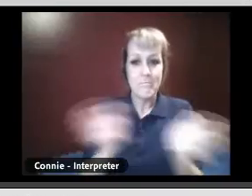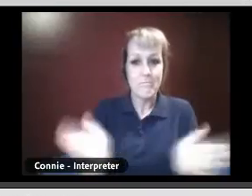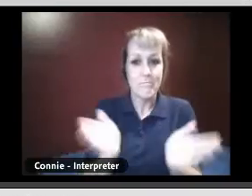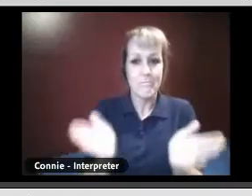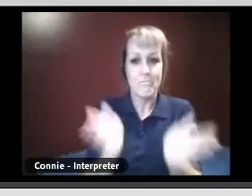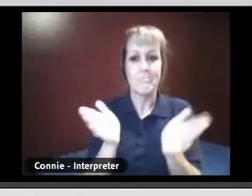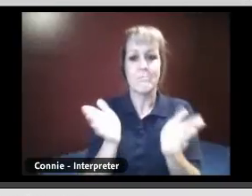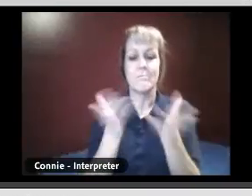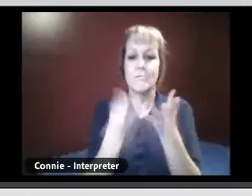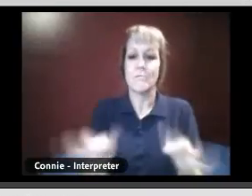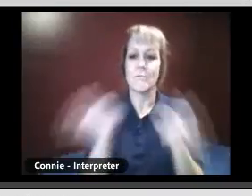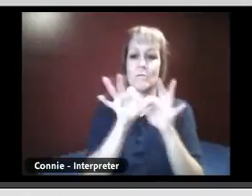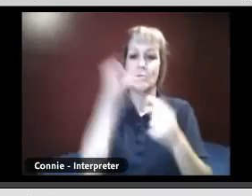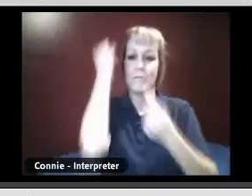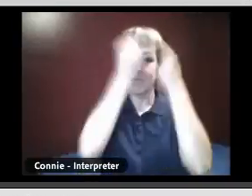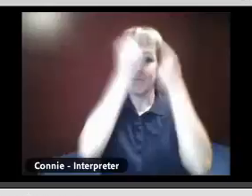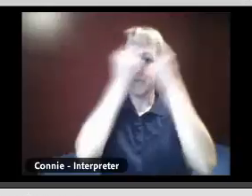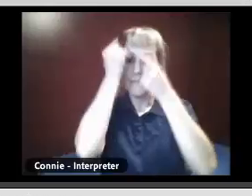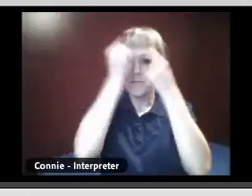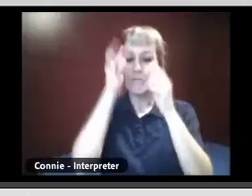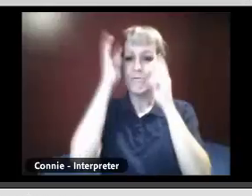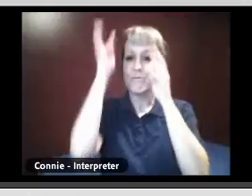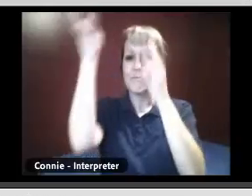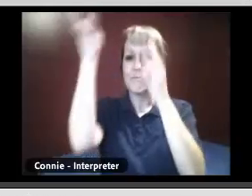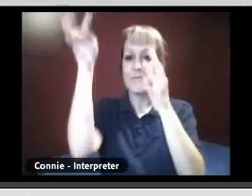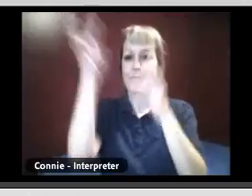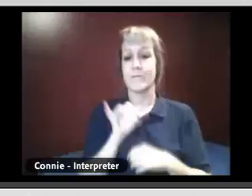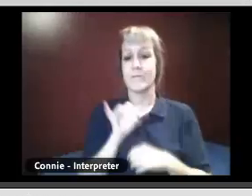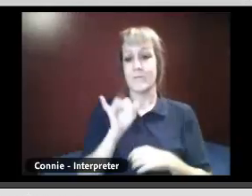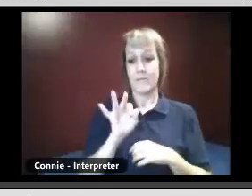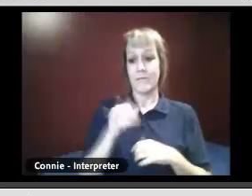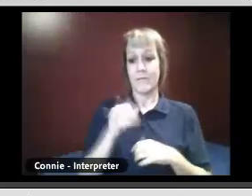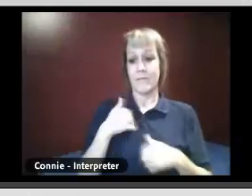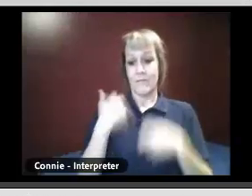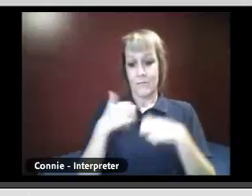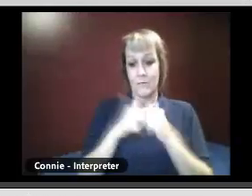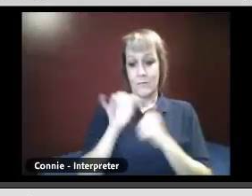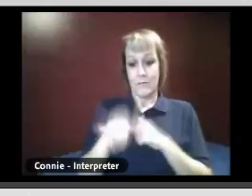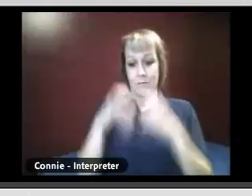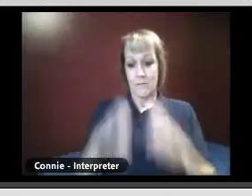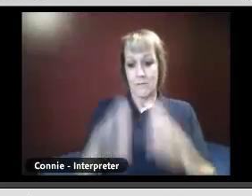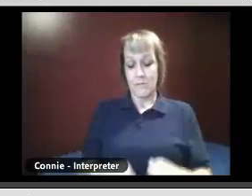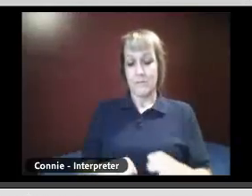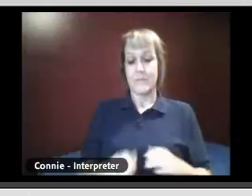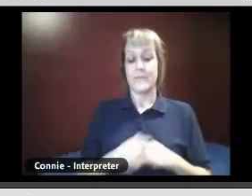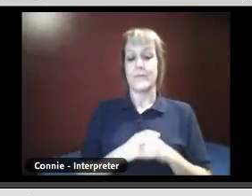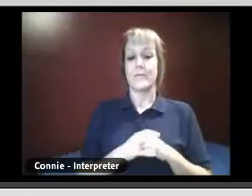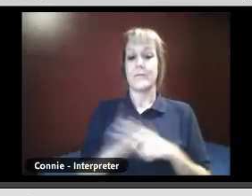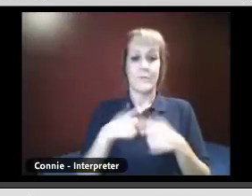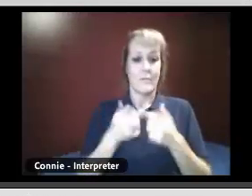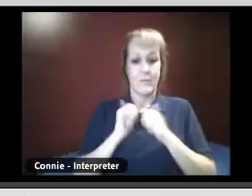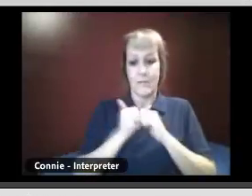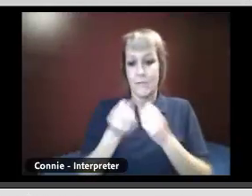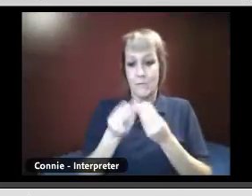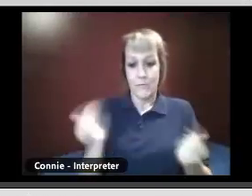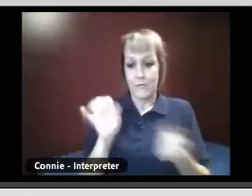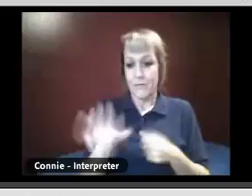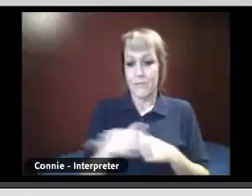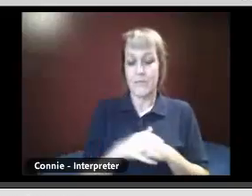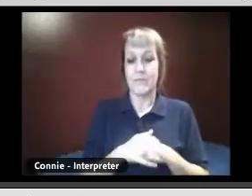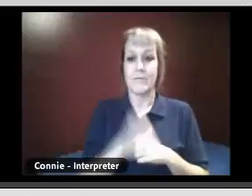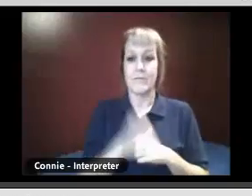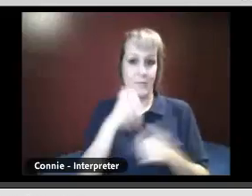critical thinking, some creativity, saying, if we had a problem with this customer, then how do we fix it so it doesn't happen